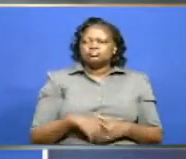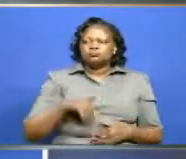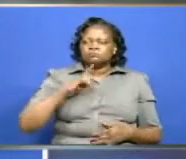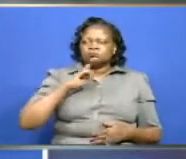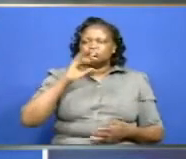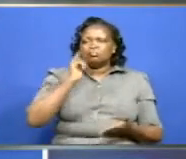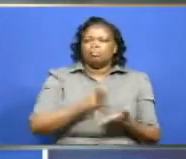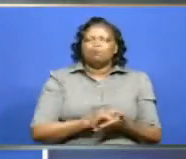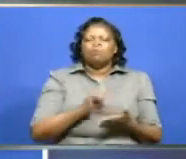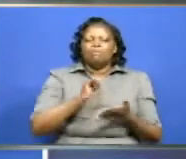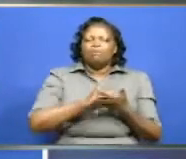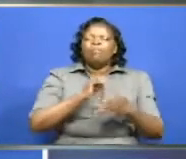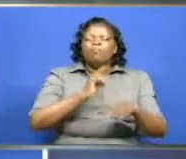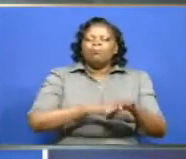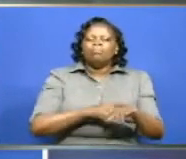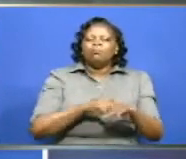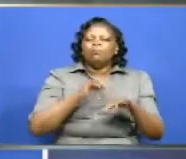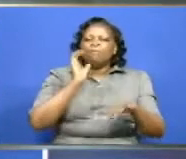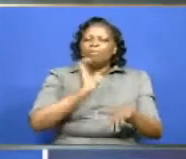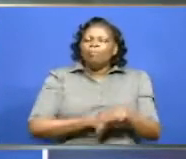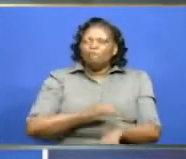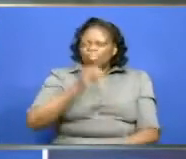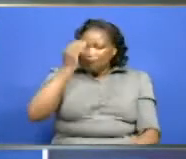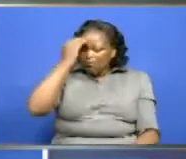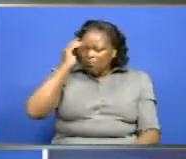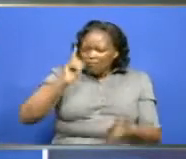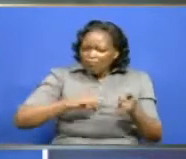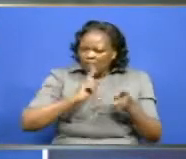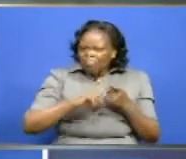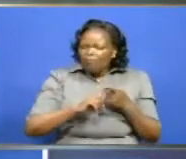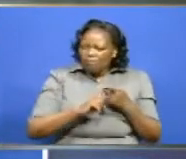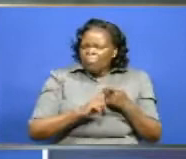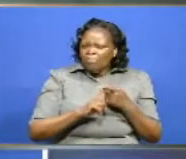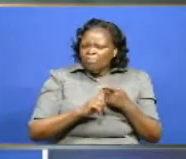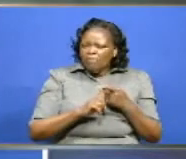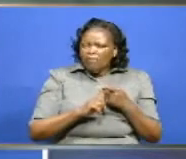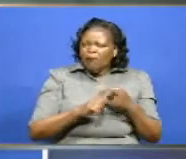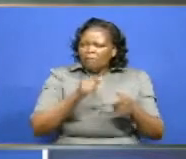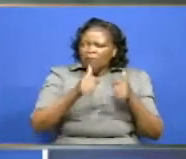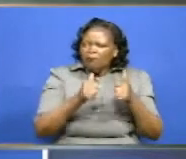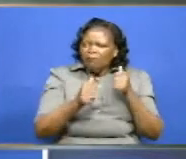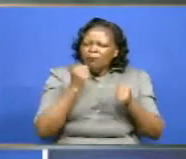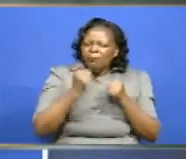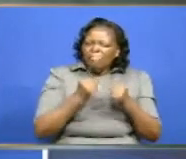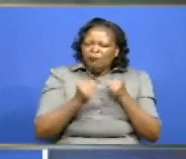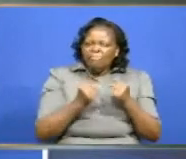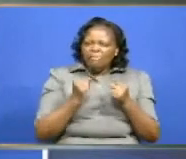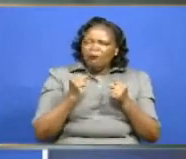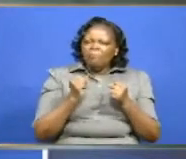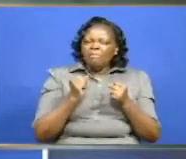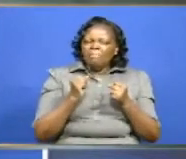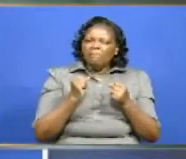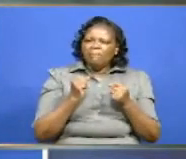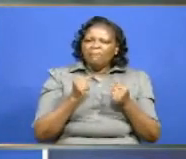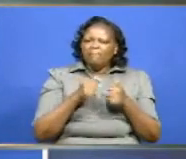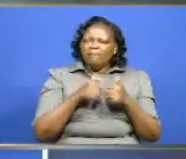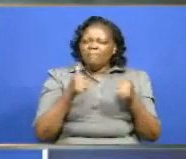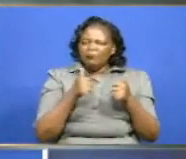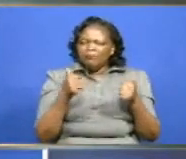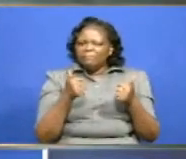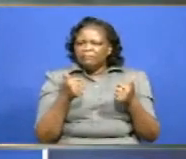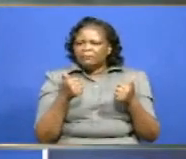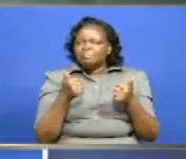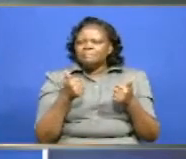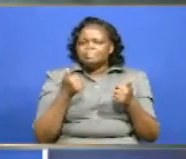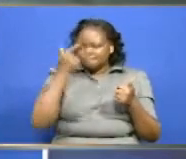that by that time we'll be getting to know exactly which athlete are we properly here marking for